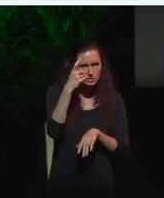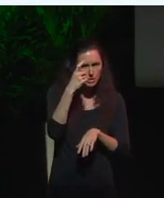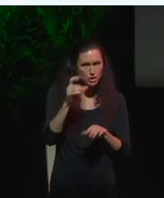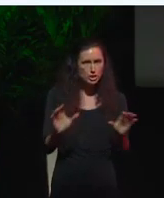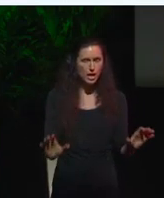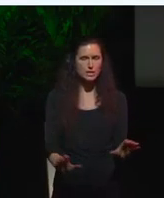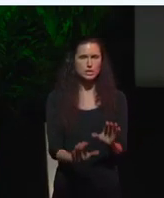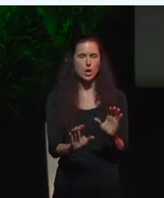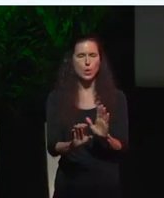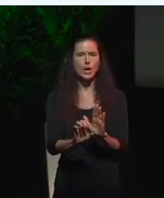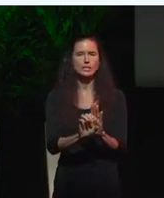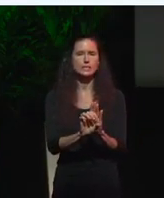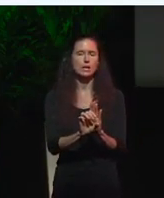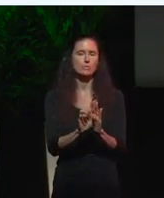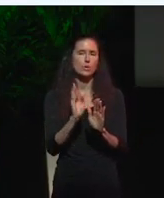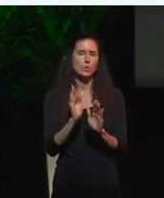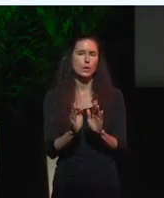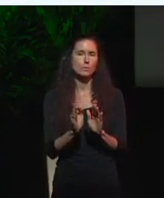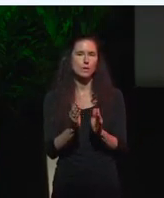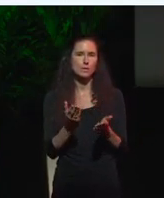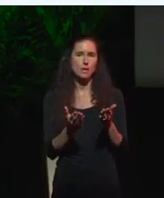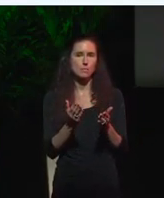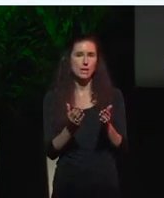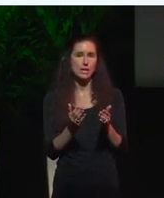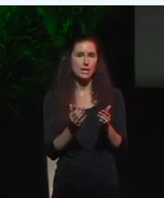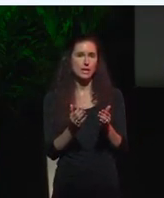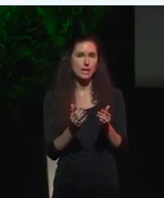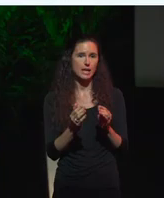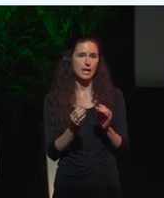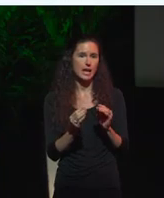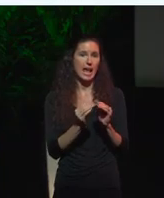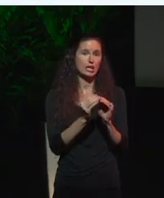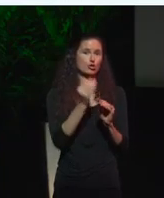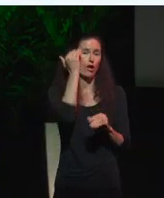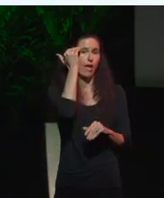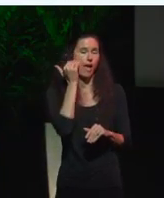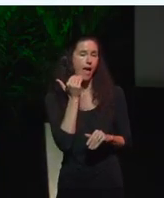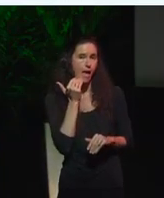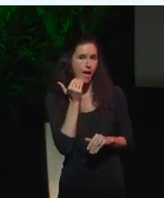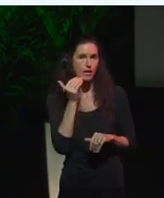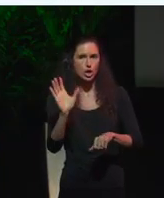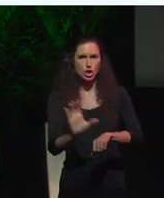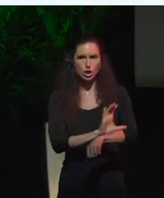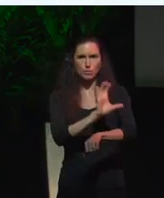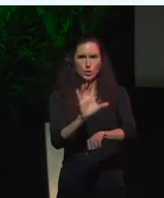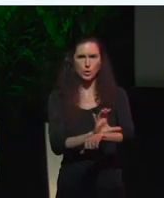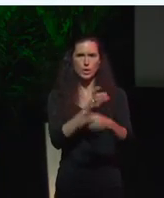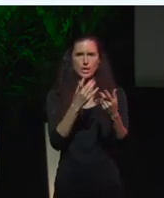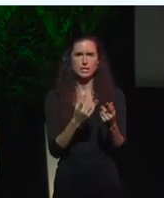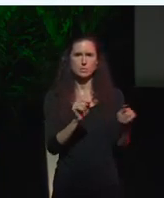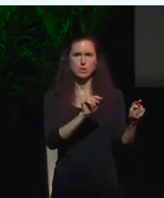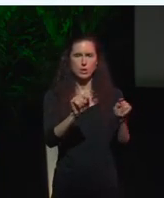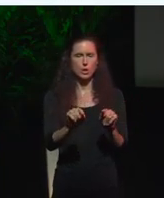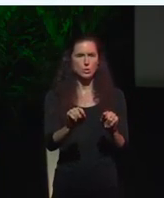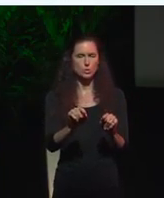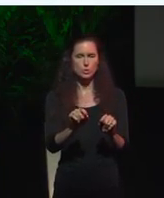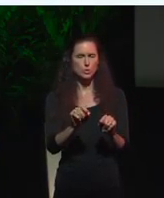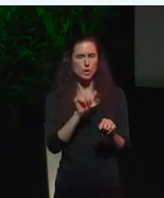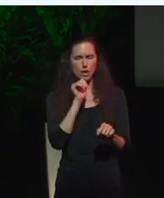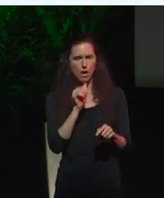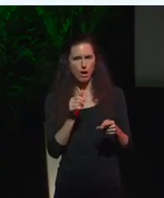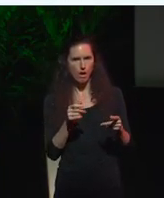examples of suspicious activity would be an extra head in the screenshot, the computer attempting to go to an unauthorized